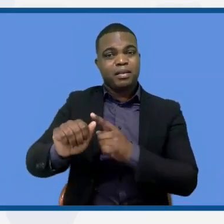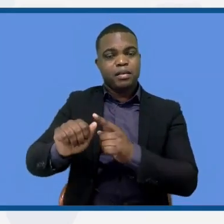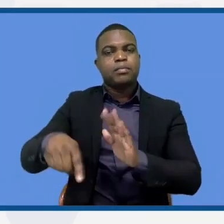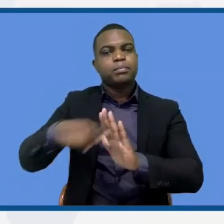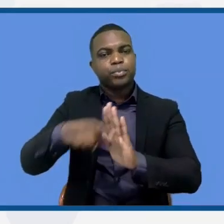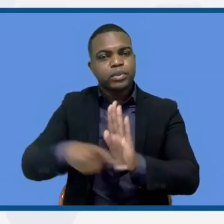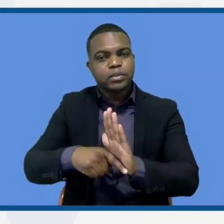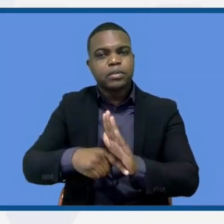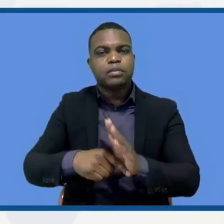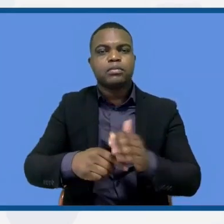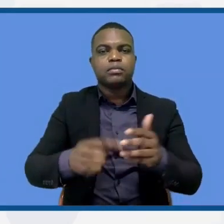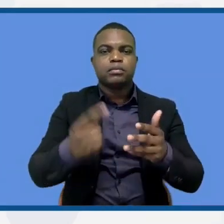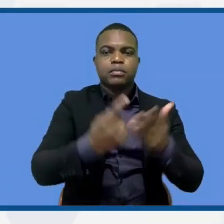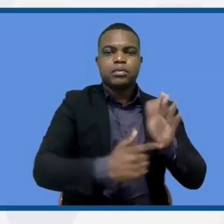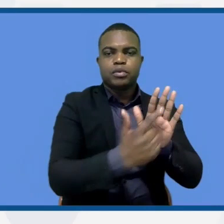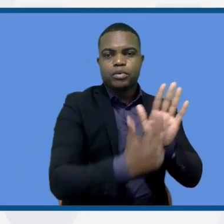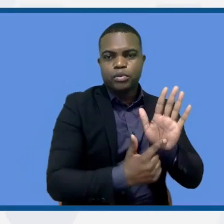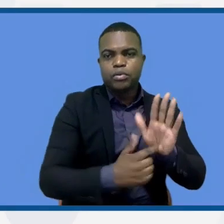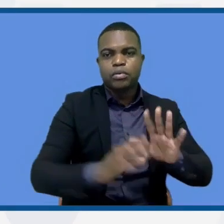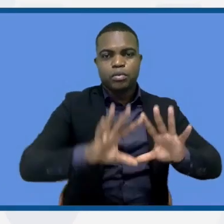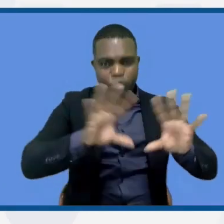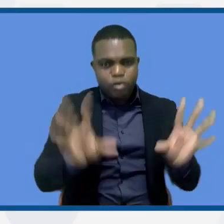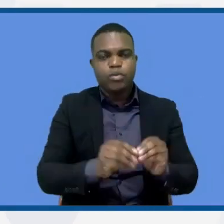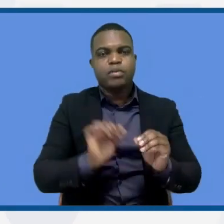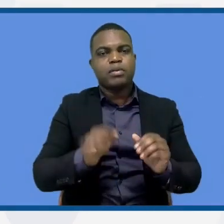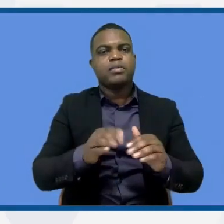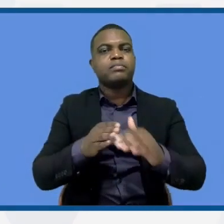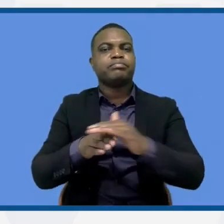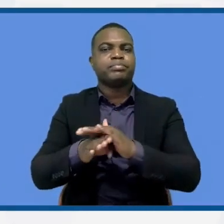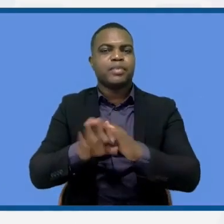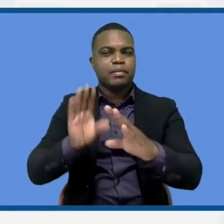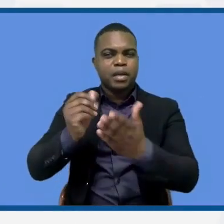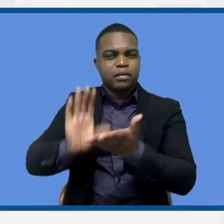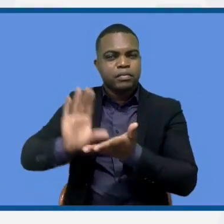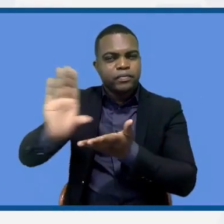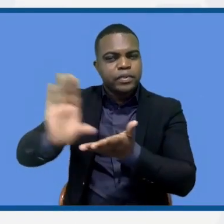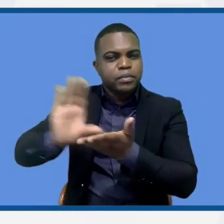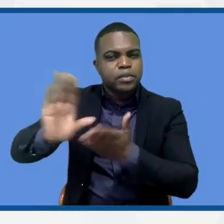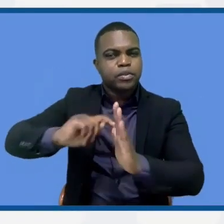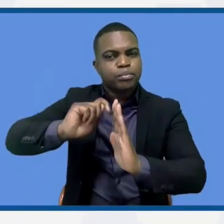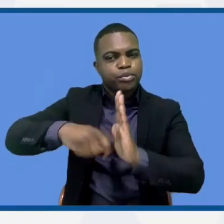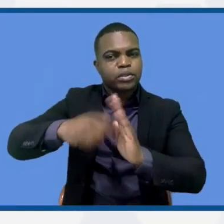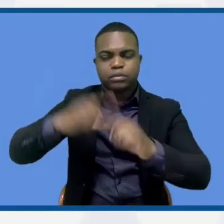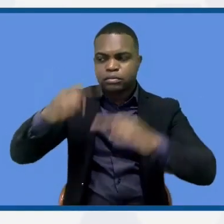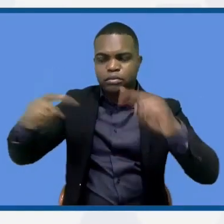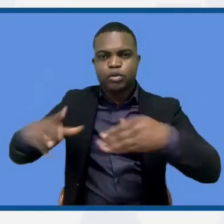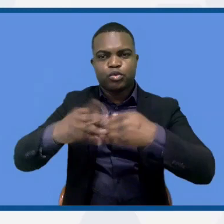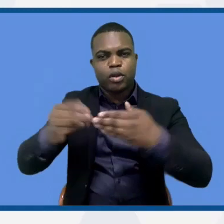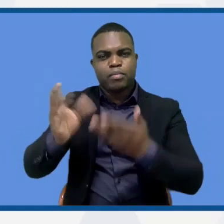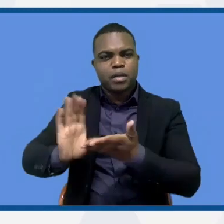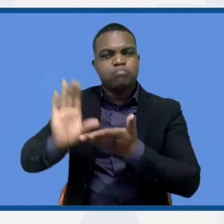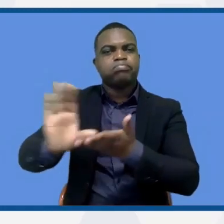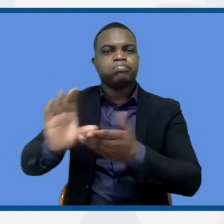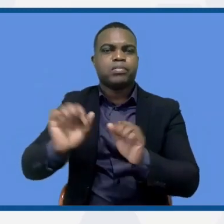is taking the latest science, either climate science informed approach to what they're doing with that infrastructure and those projects, or they're